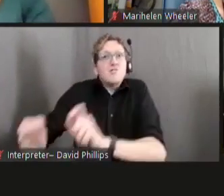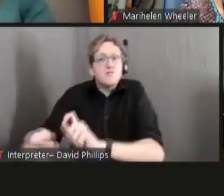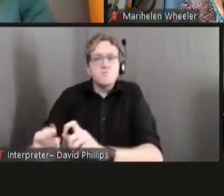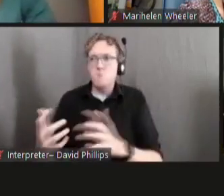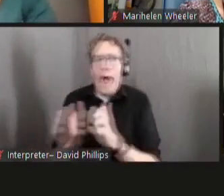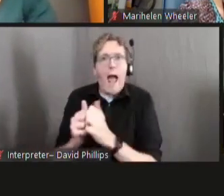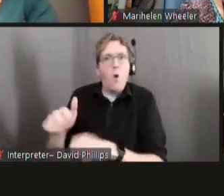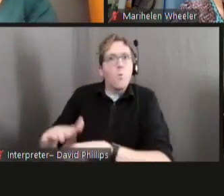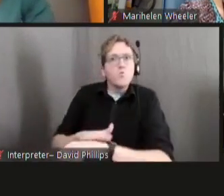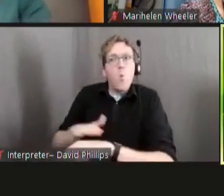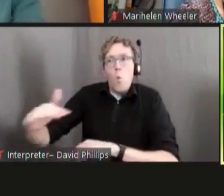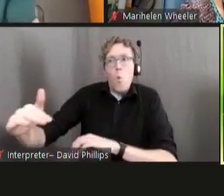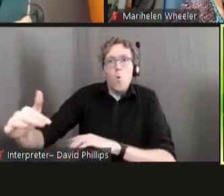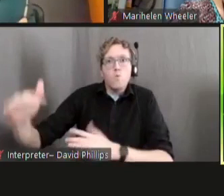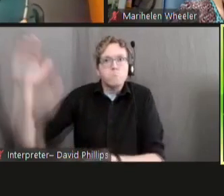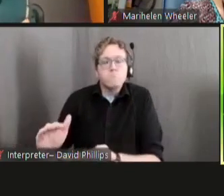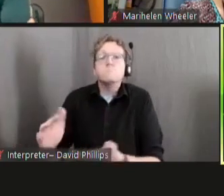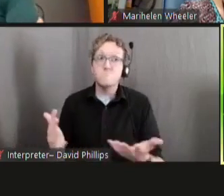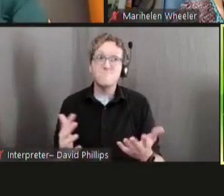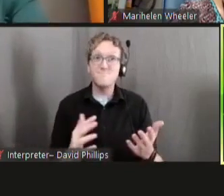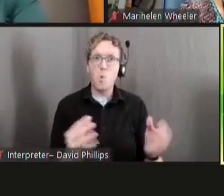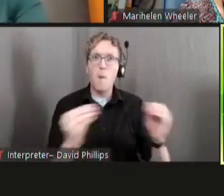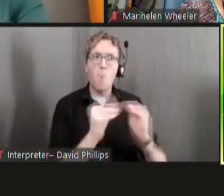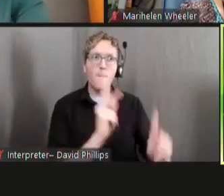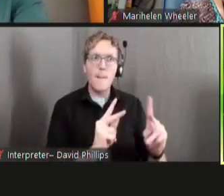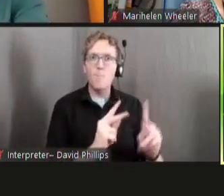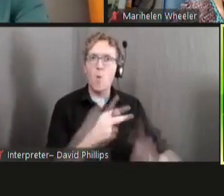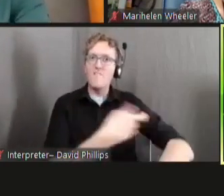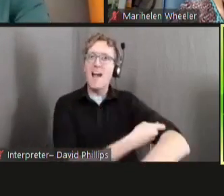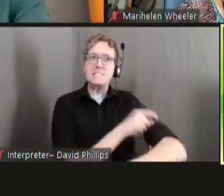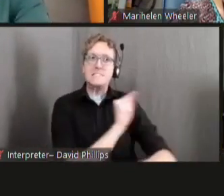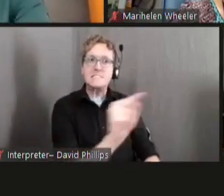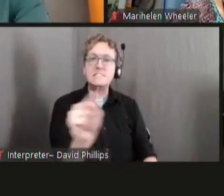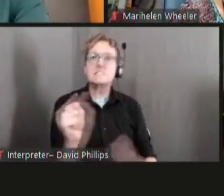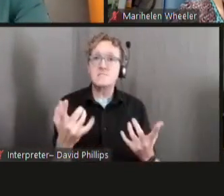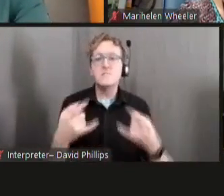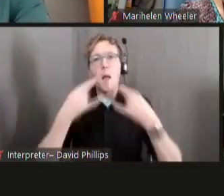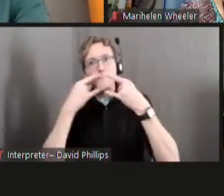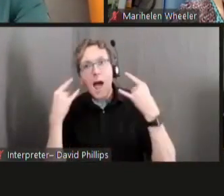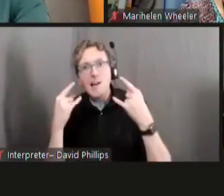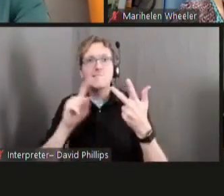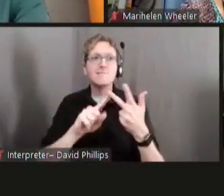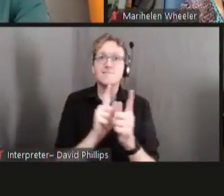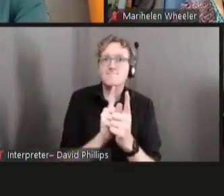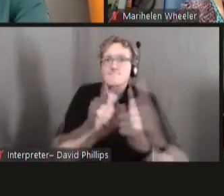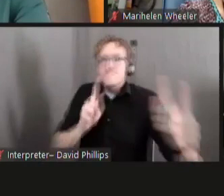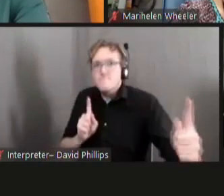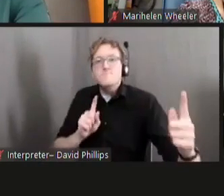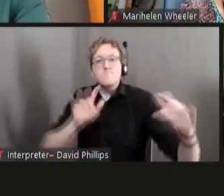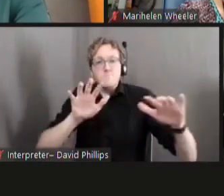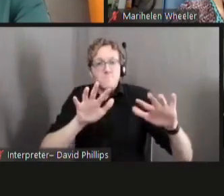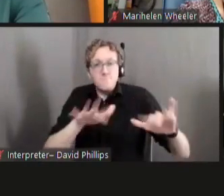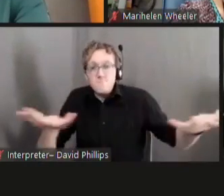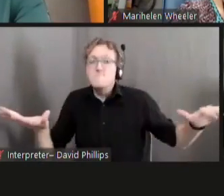by increasing the number of people that are vaccinated and by having mask and social distancing measures in